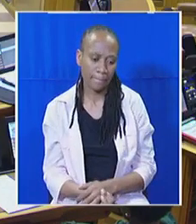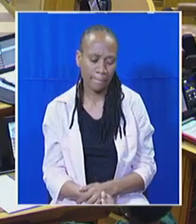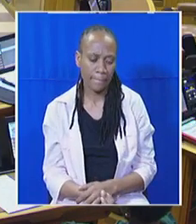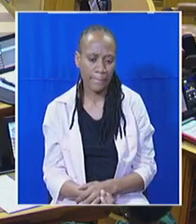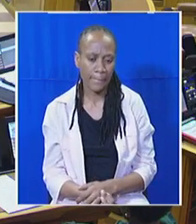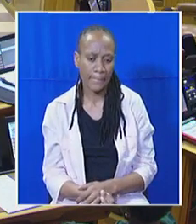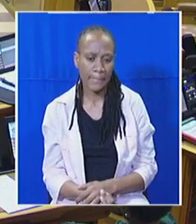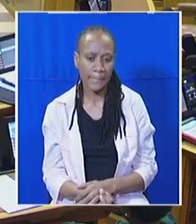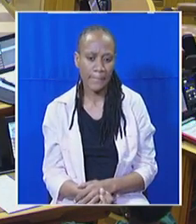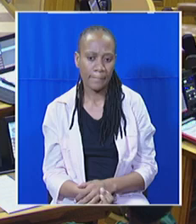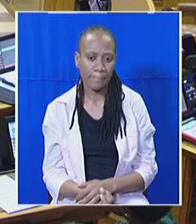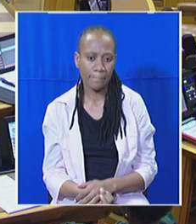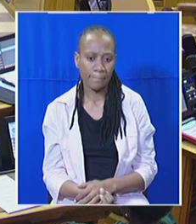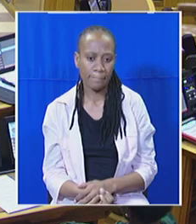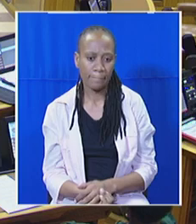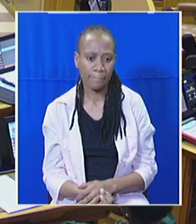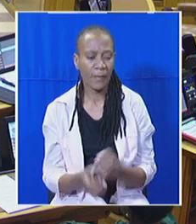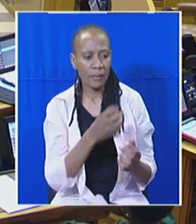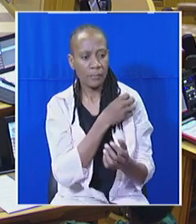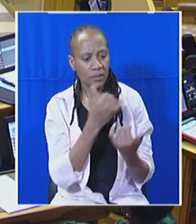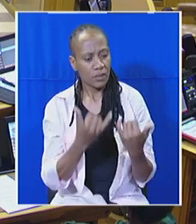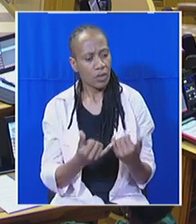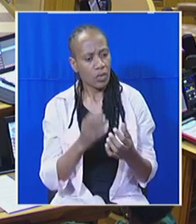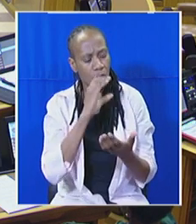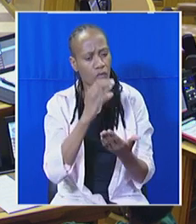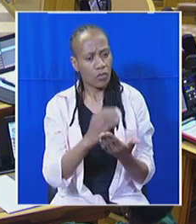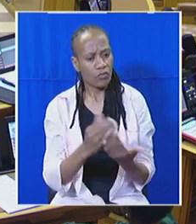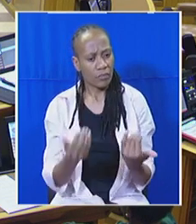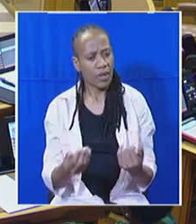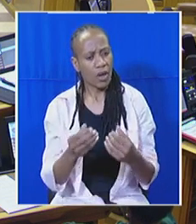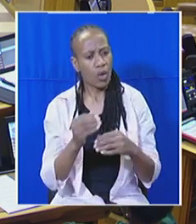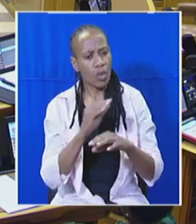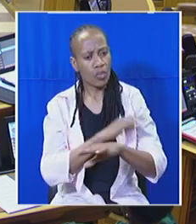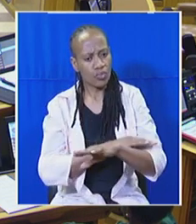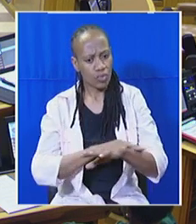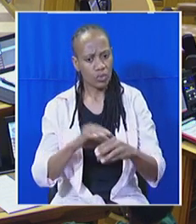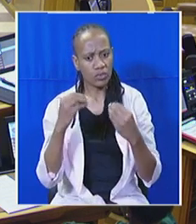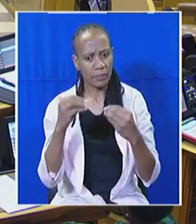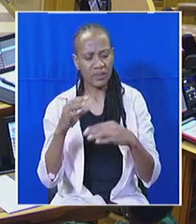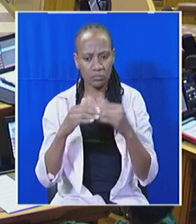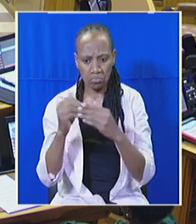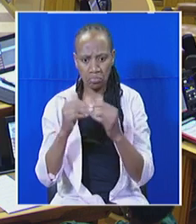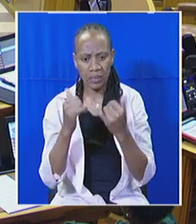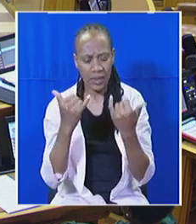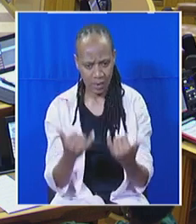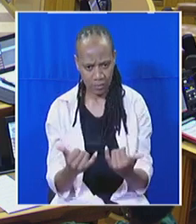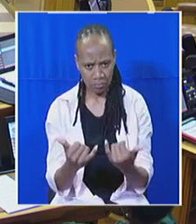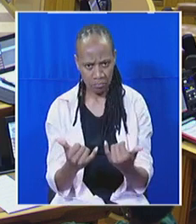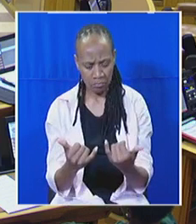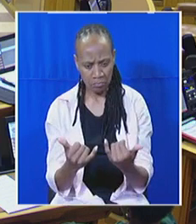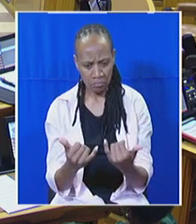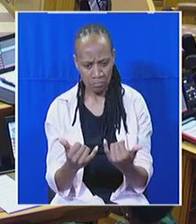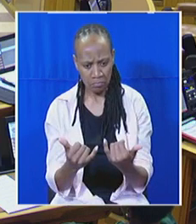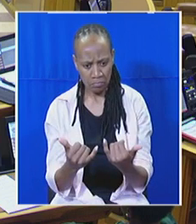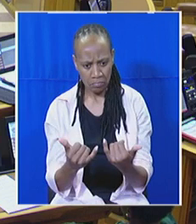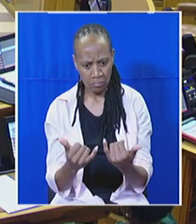that all structures current or buildings, current and new that are being built by the department conform to standards that provide